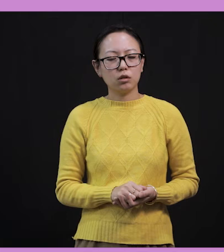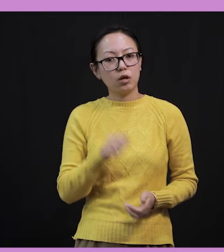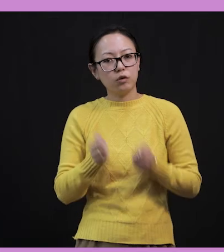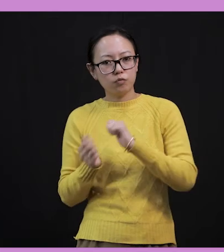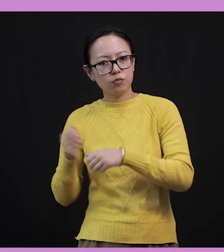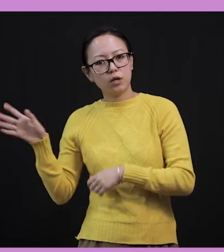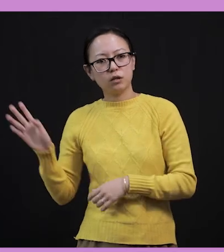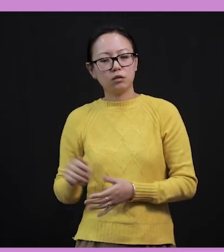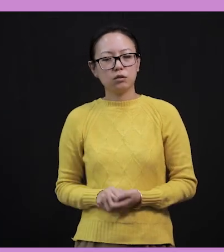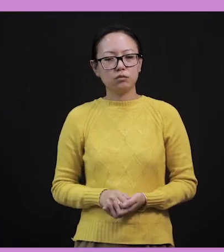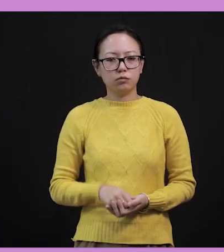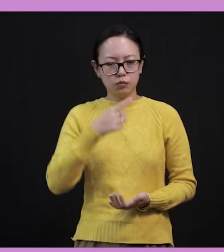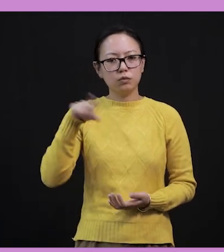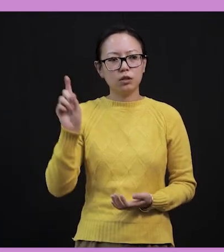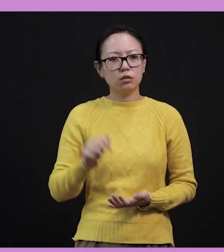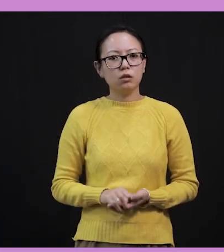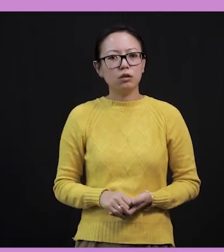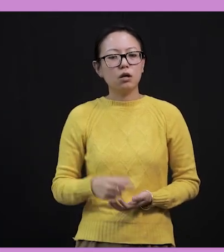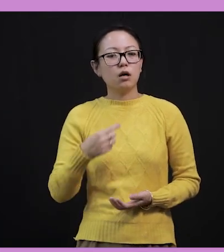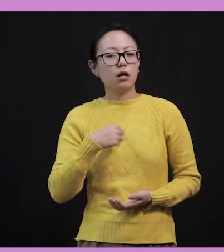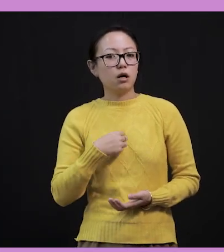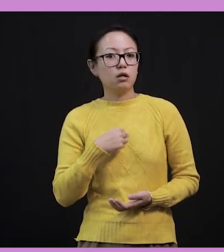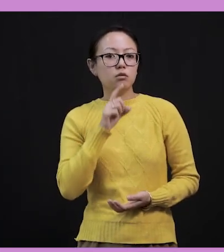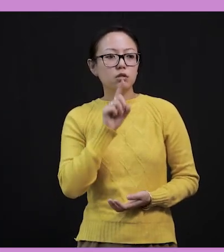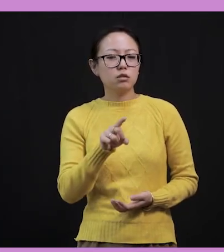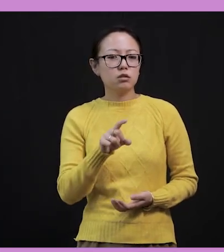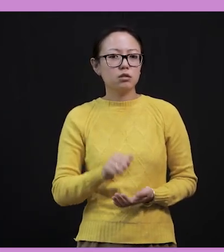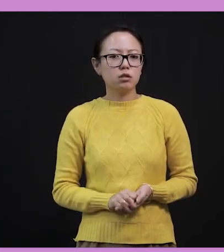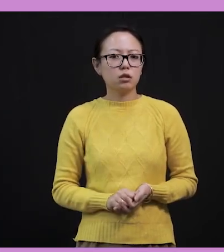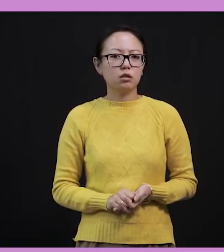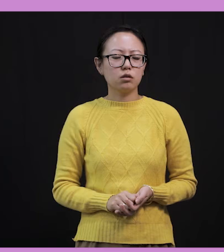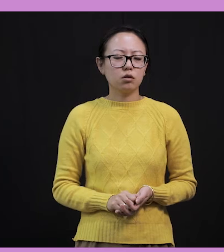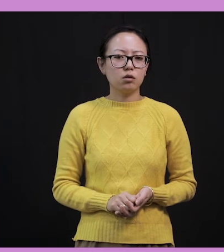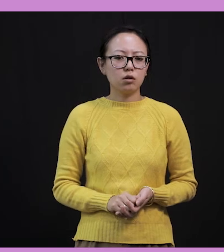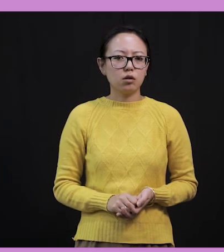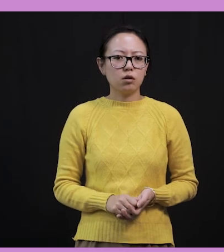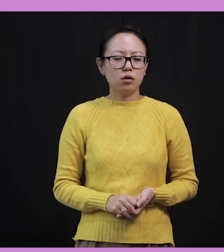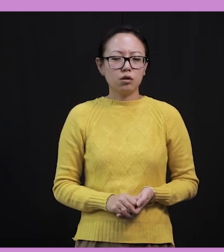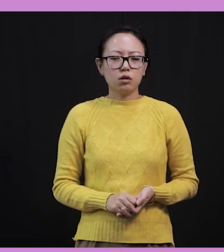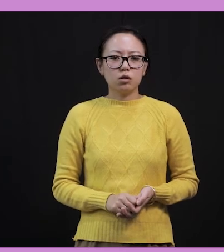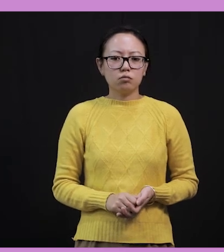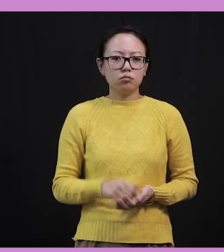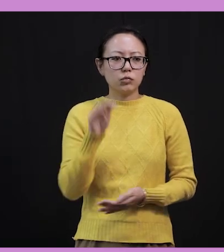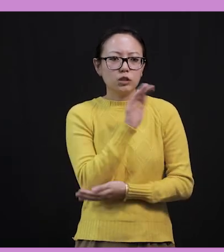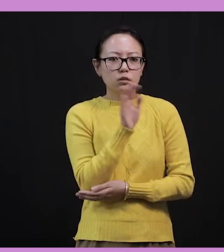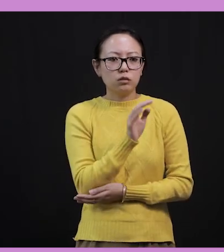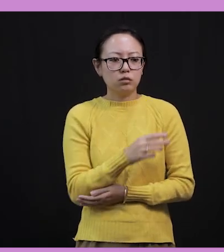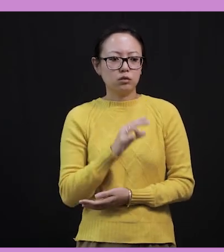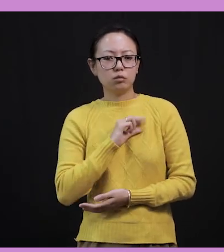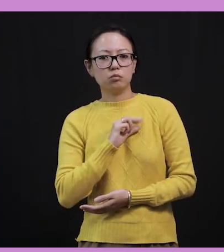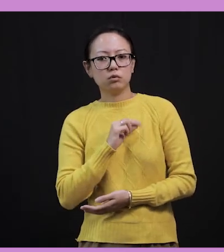snake. I said what I thought about all of them together. So that is what generalizing